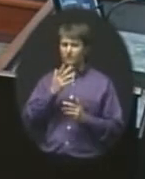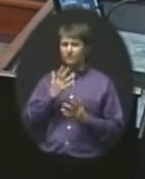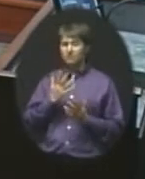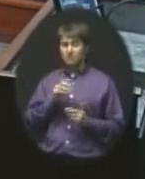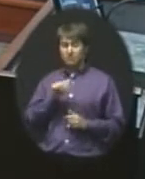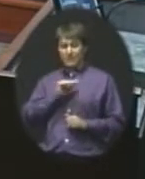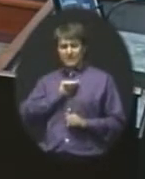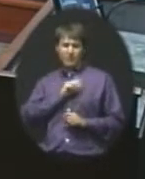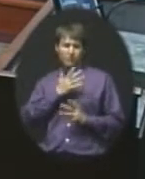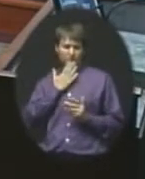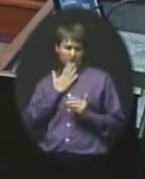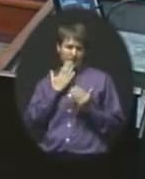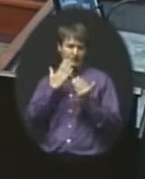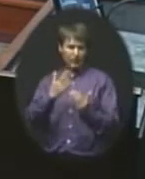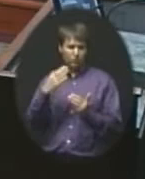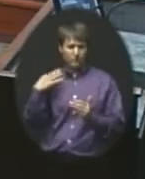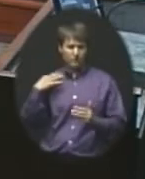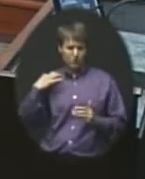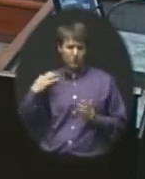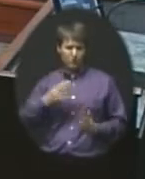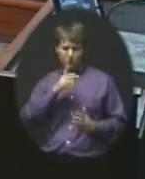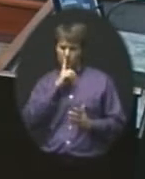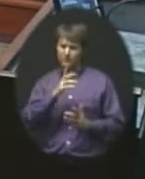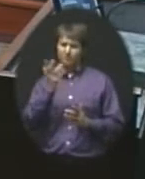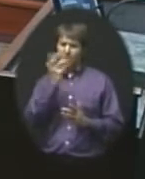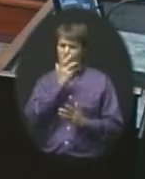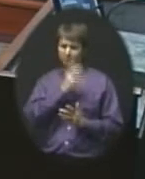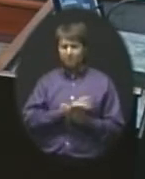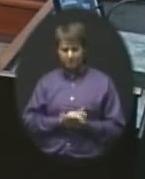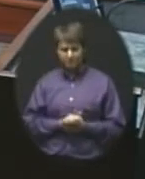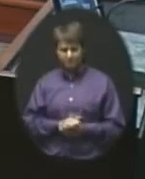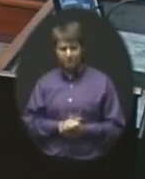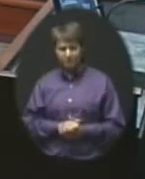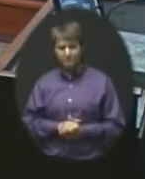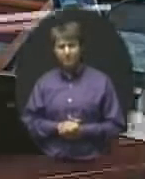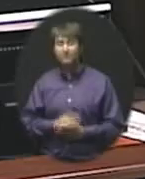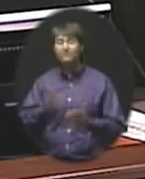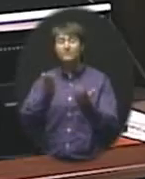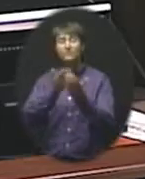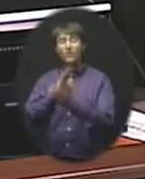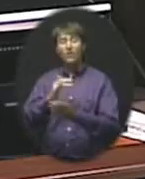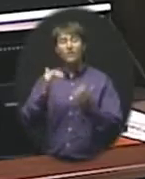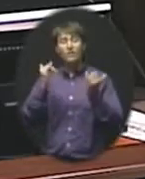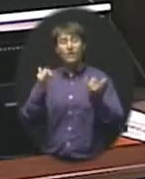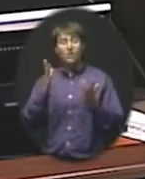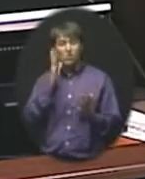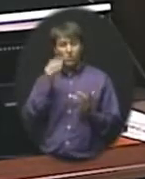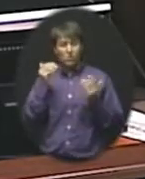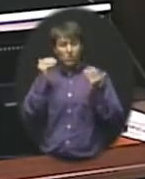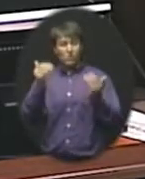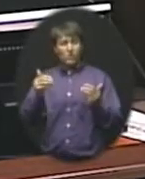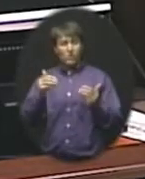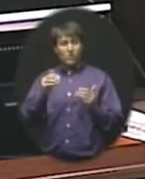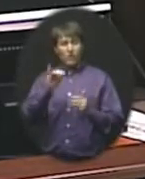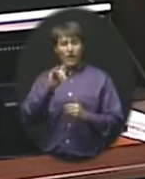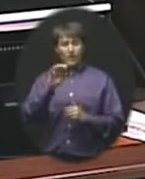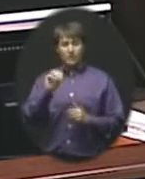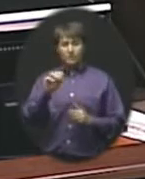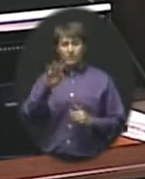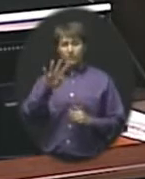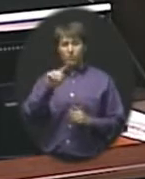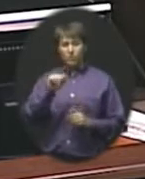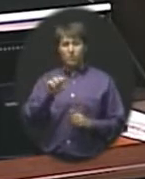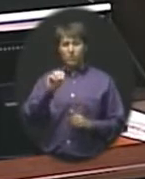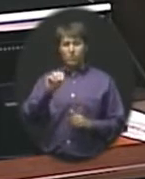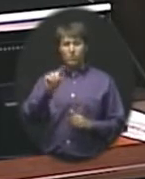thanks to your volunteerism. It's really tremendous. All right, we are going to move on to item 4.01,